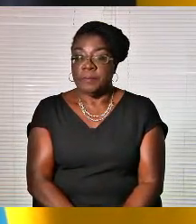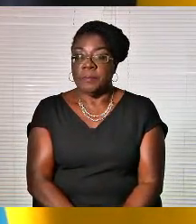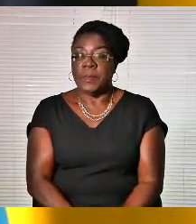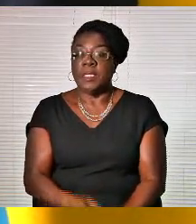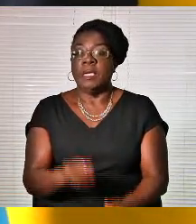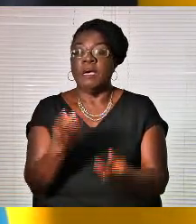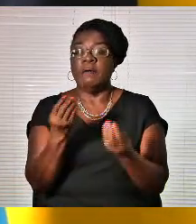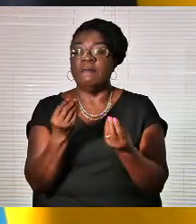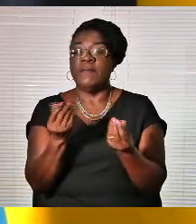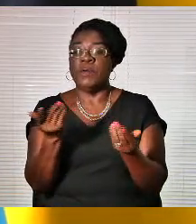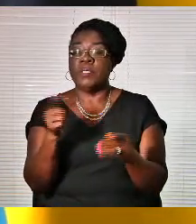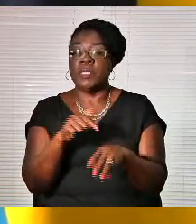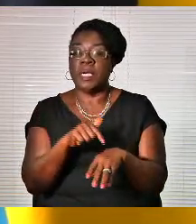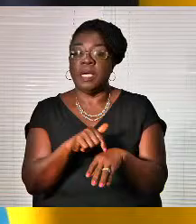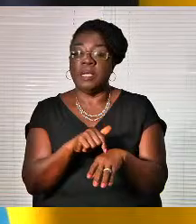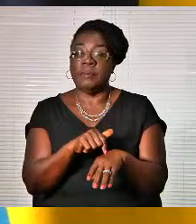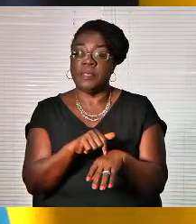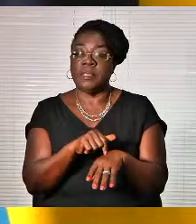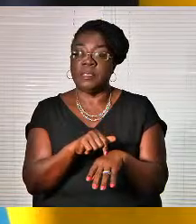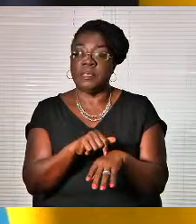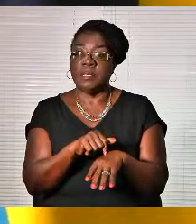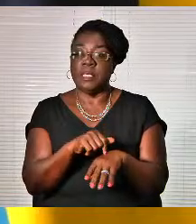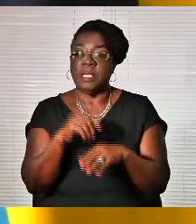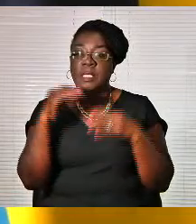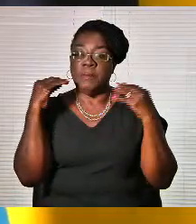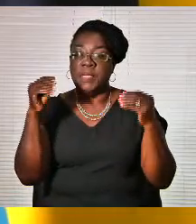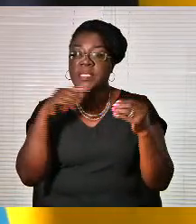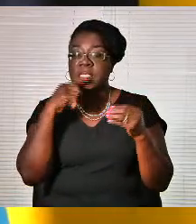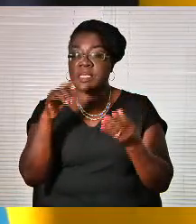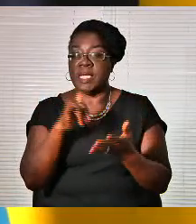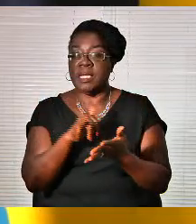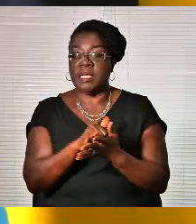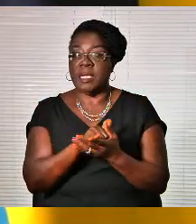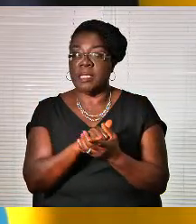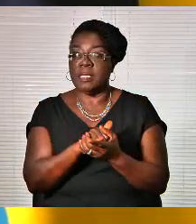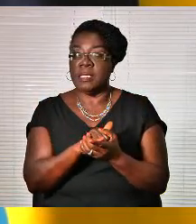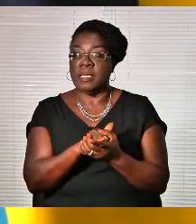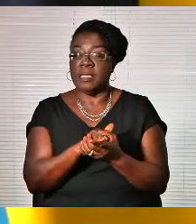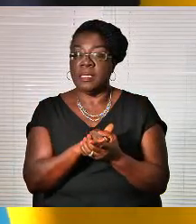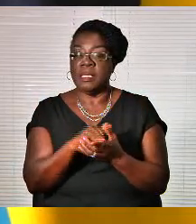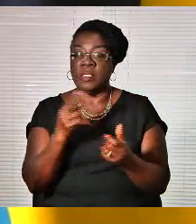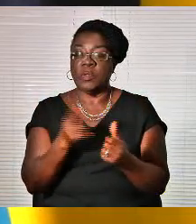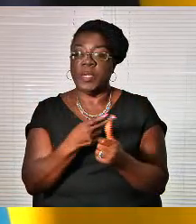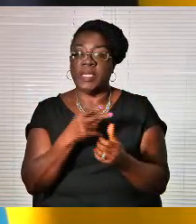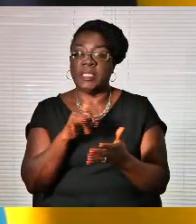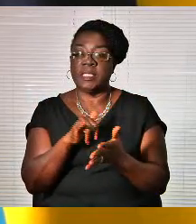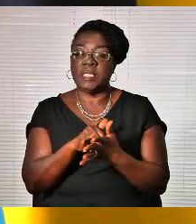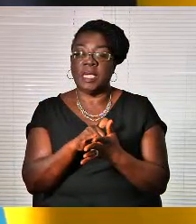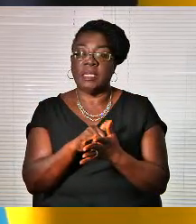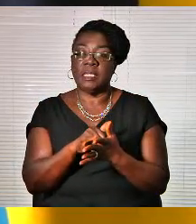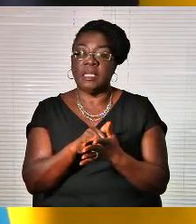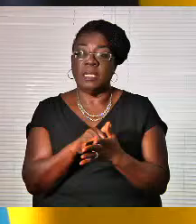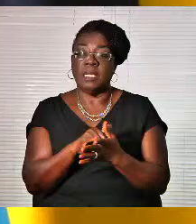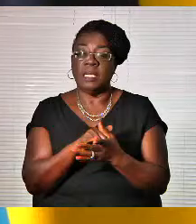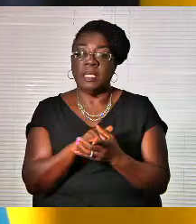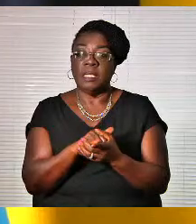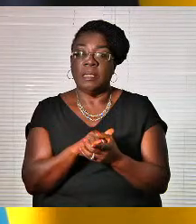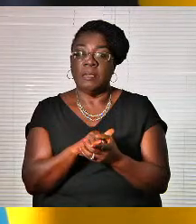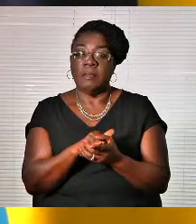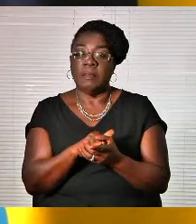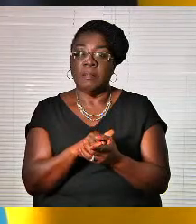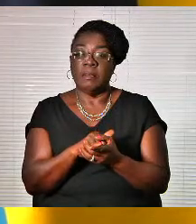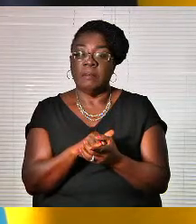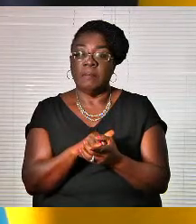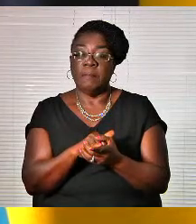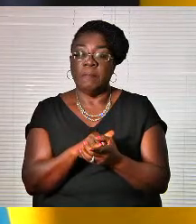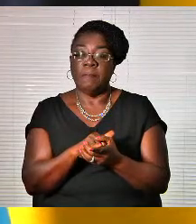few times, the minister said that, at least twice, once in the last press conference, the minister said